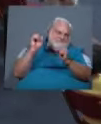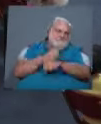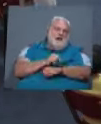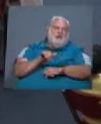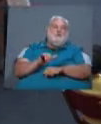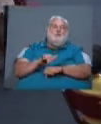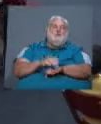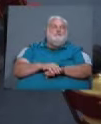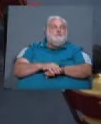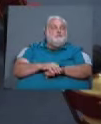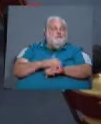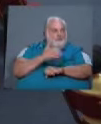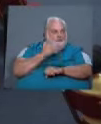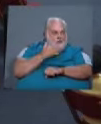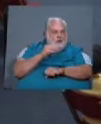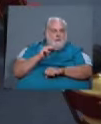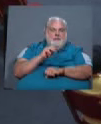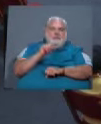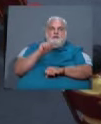Thank you, Ms. Springer.